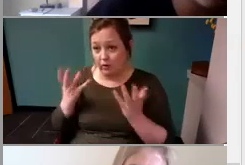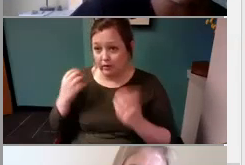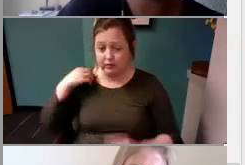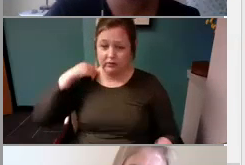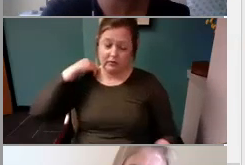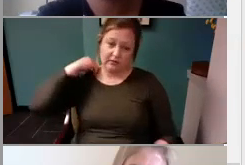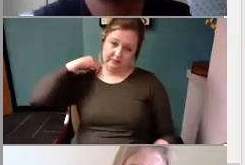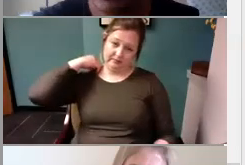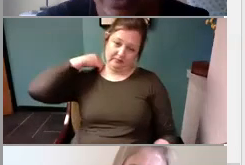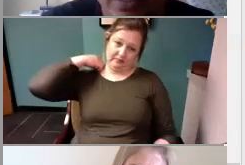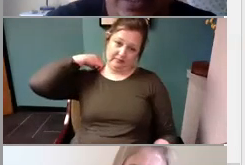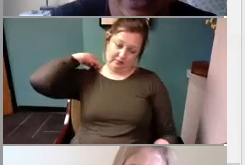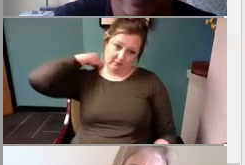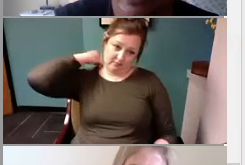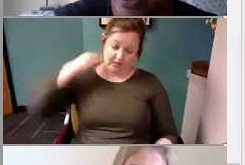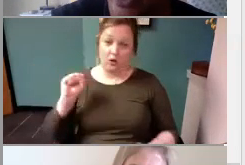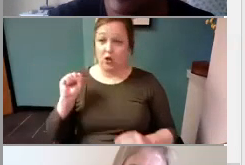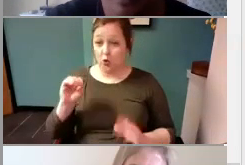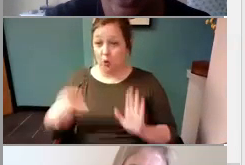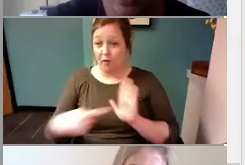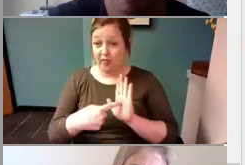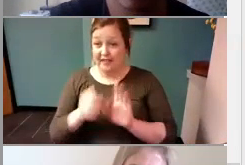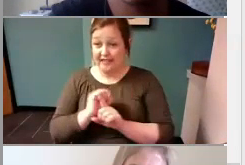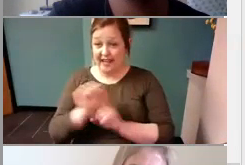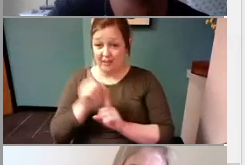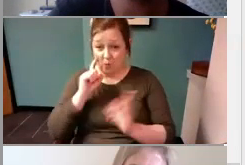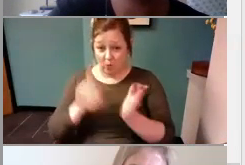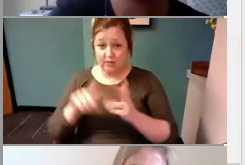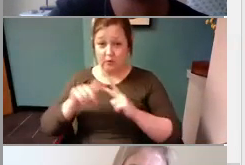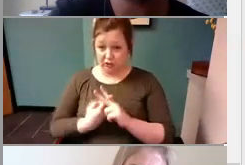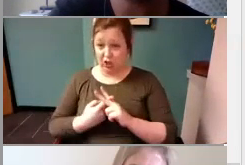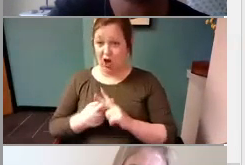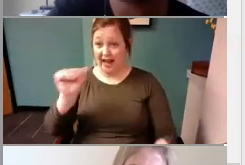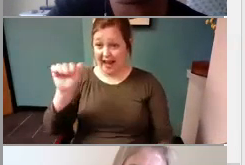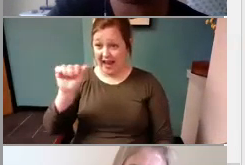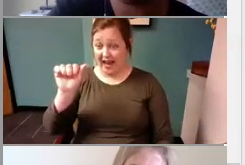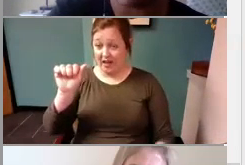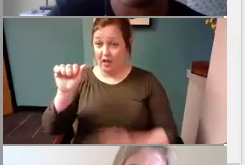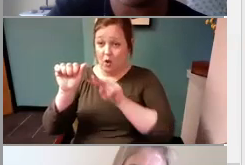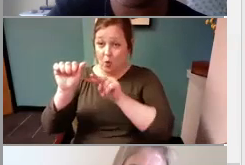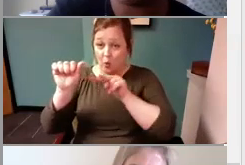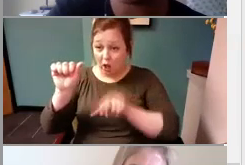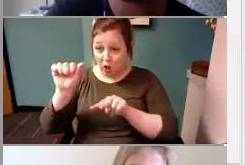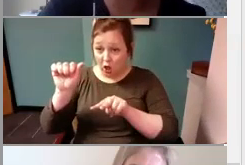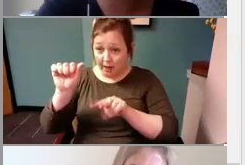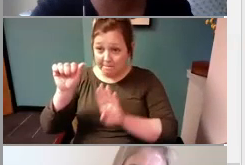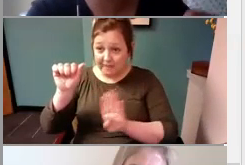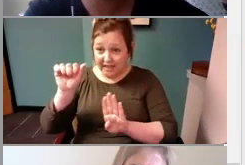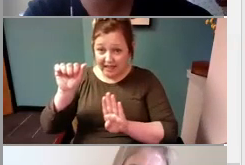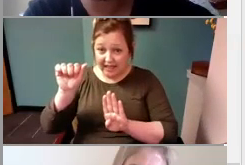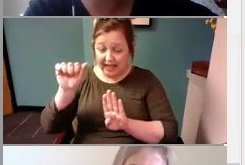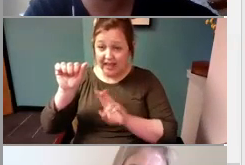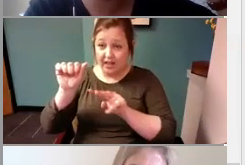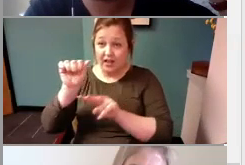So in this case, we can see that we started off from A, we looked at B and E, those are all valid edges because we